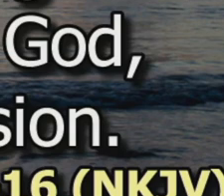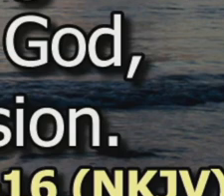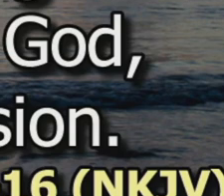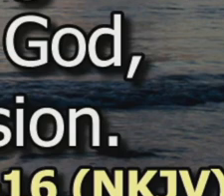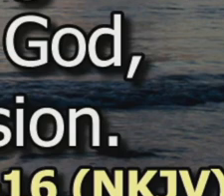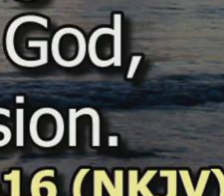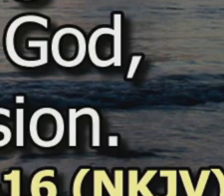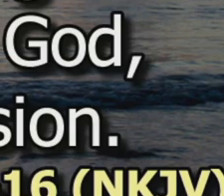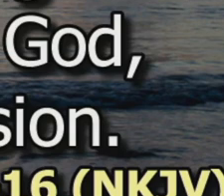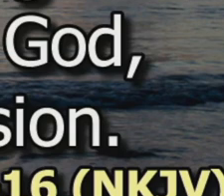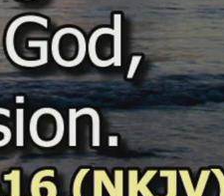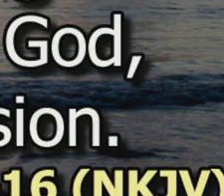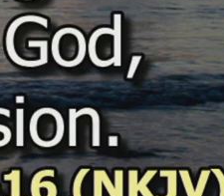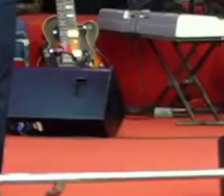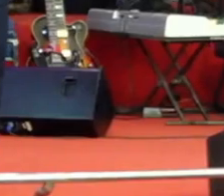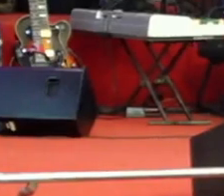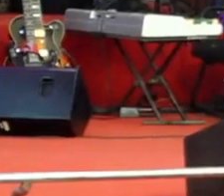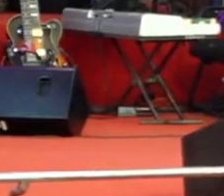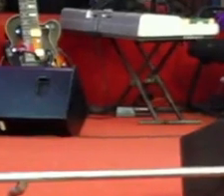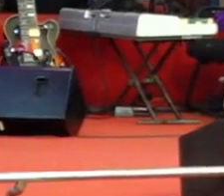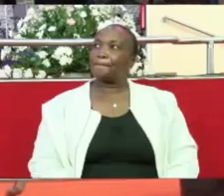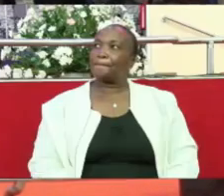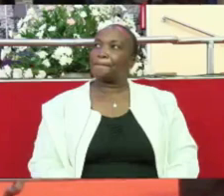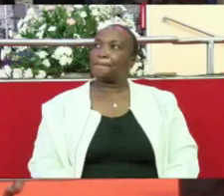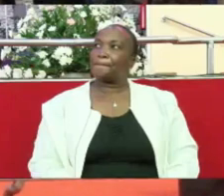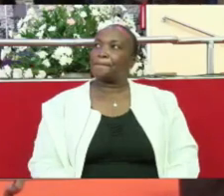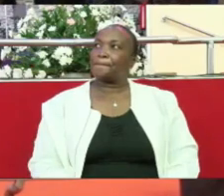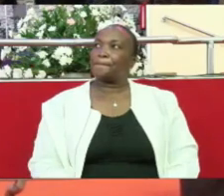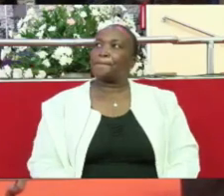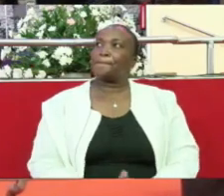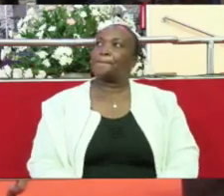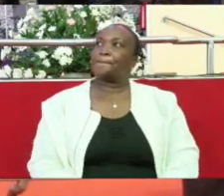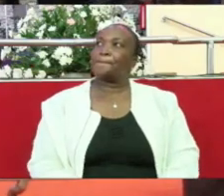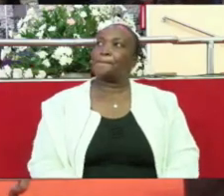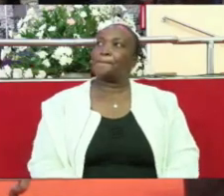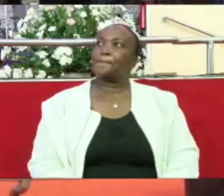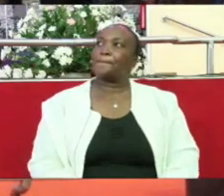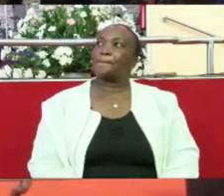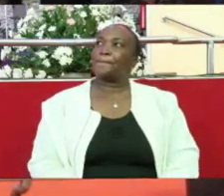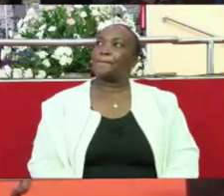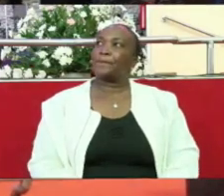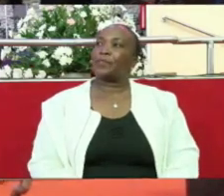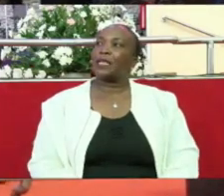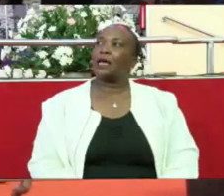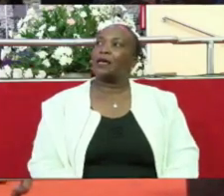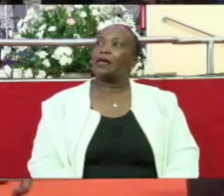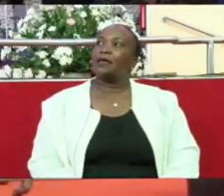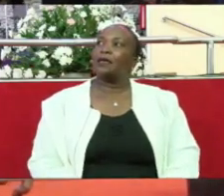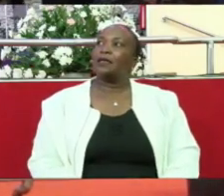inatuambia tukaribie uweponi mwa Mungu. And it says that let us then approach God's throne of grace. Ya kwamba